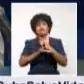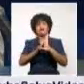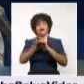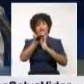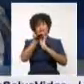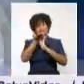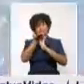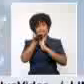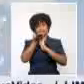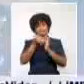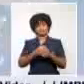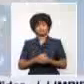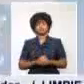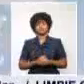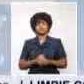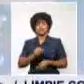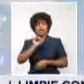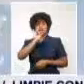This represents